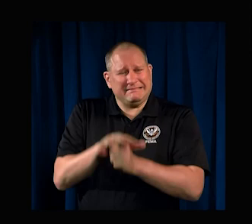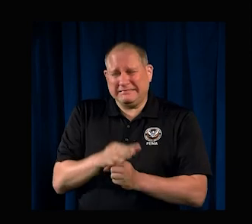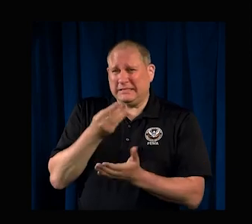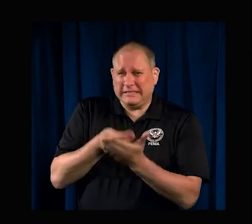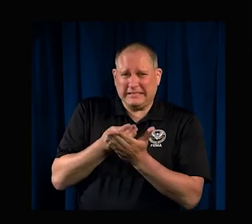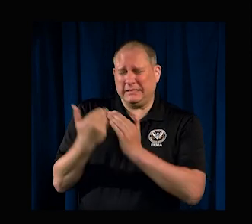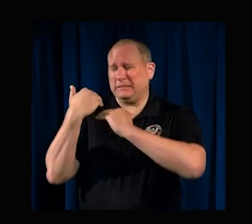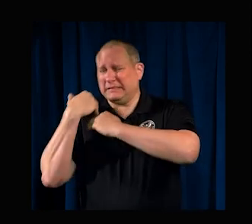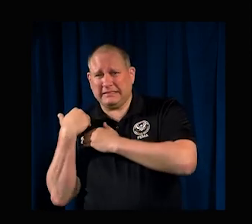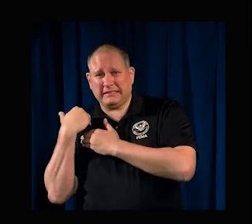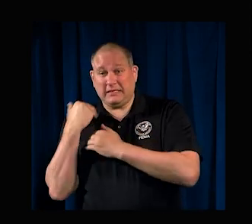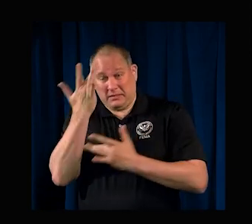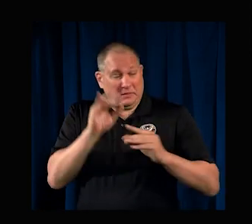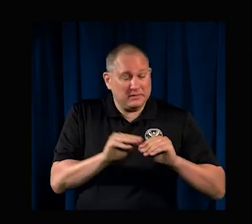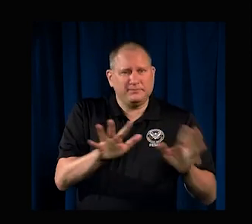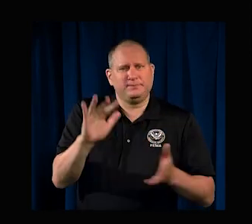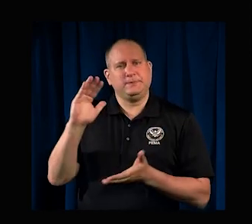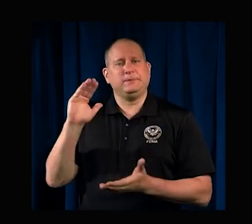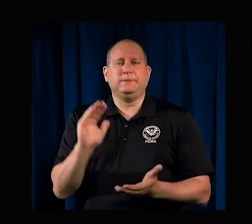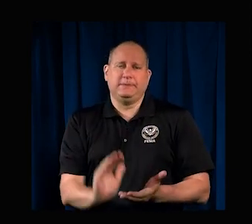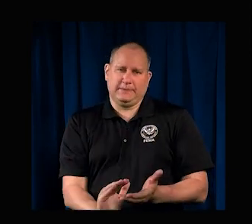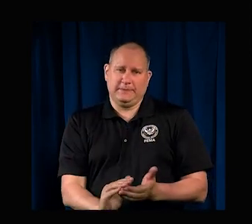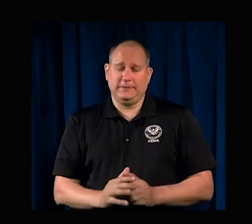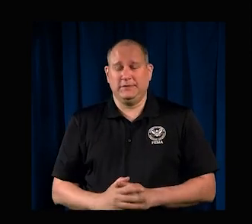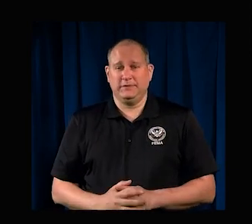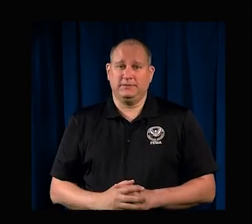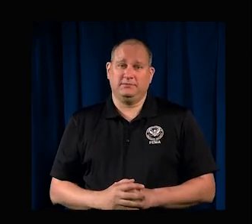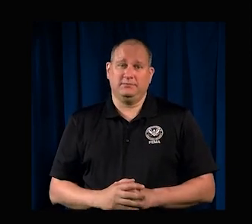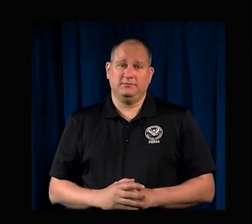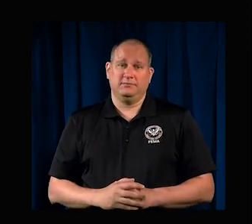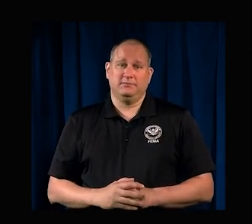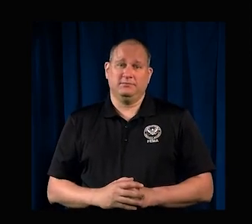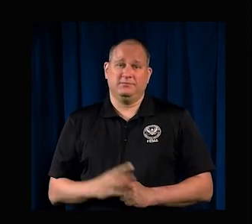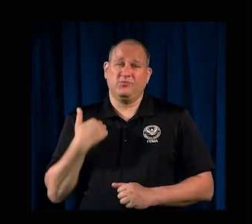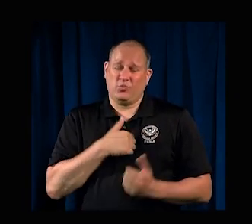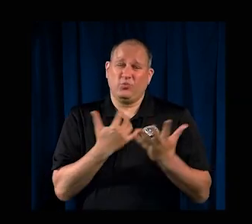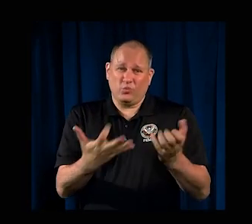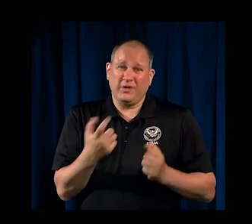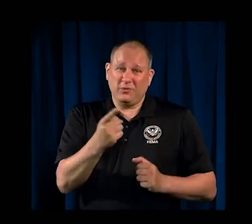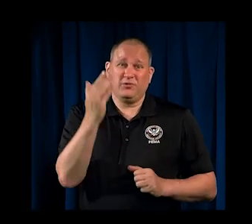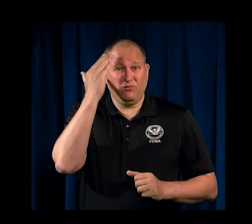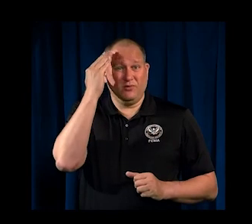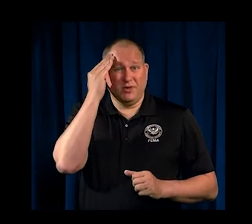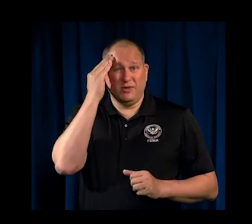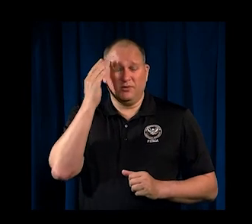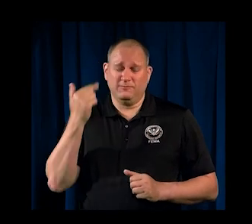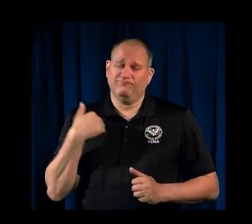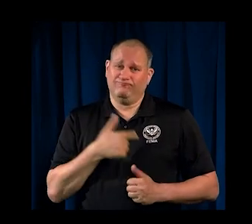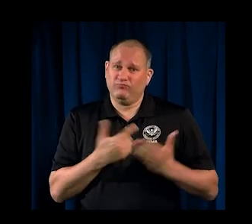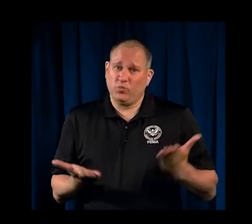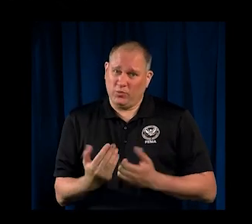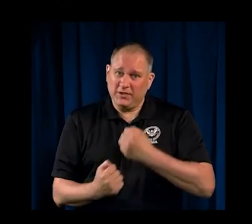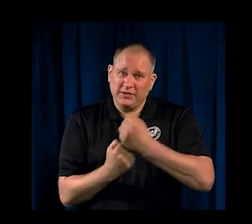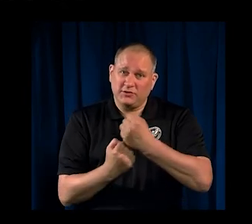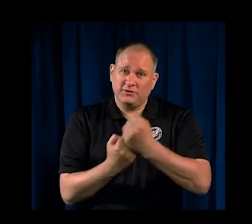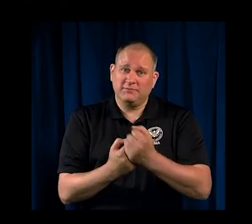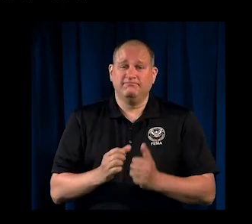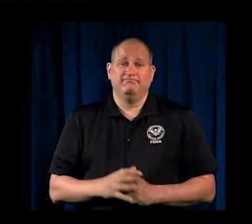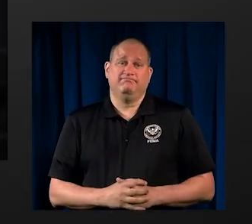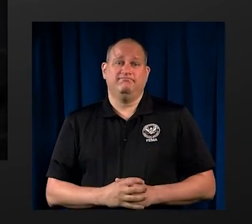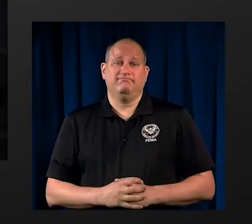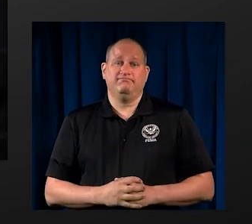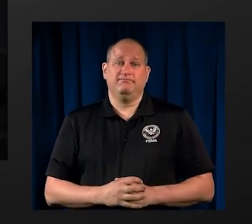to helping ease some of the financial stress and burden created by this deadly virus. We want you to know we are